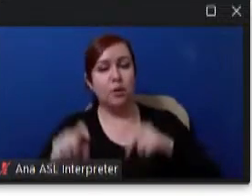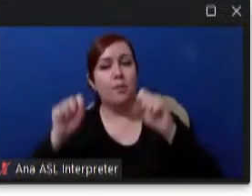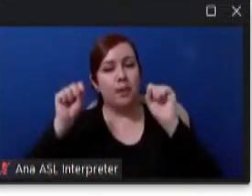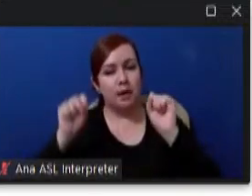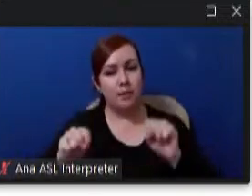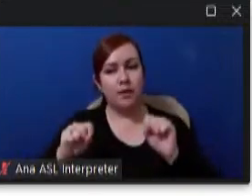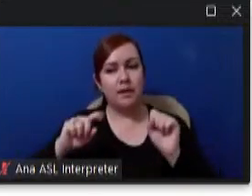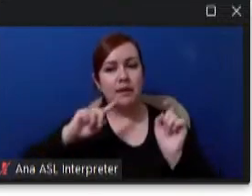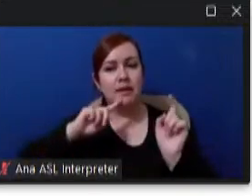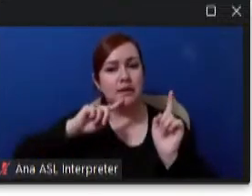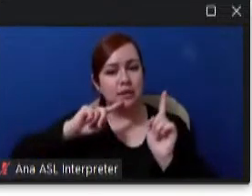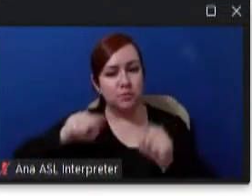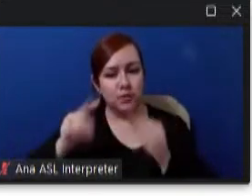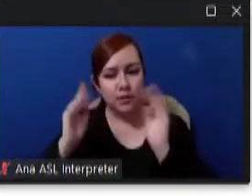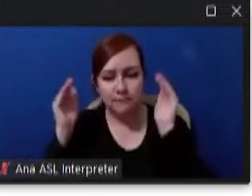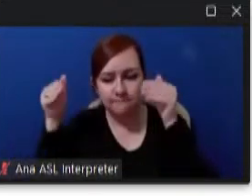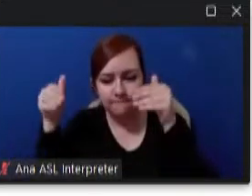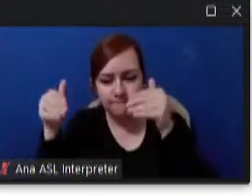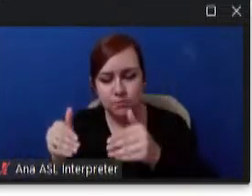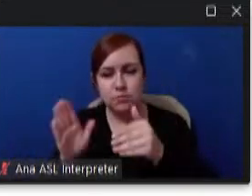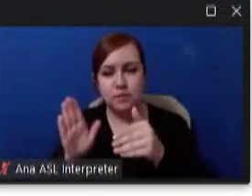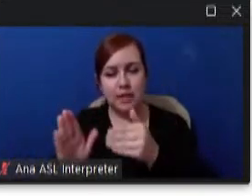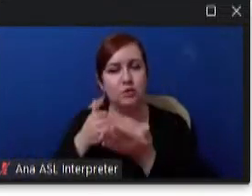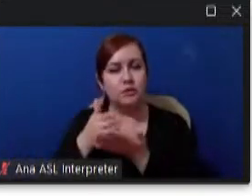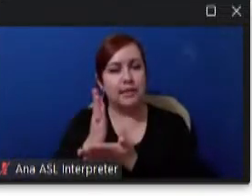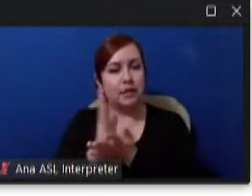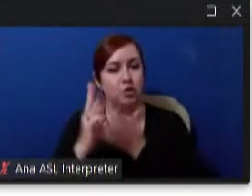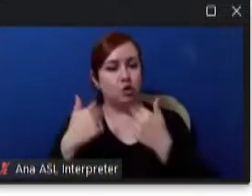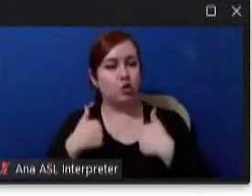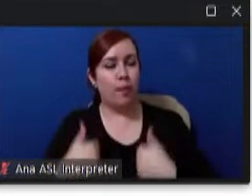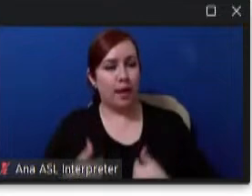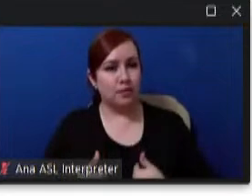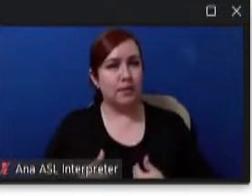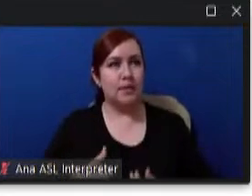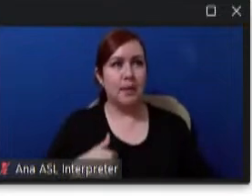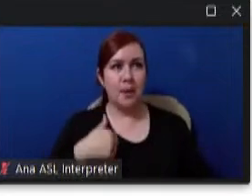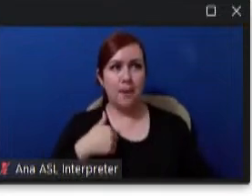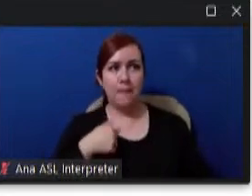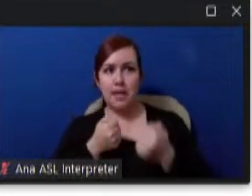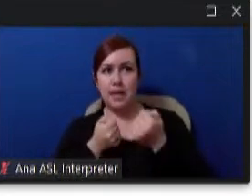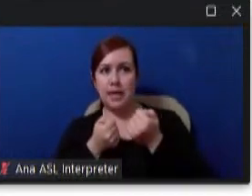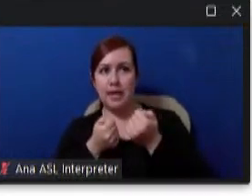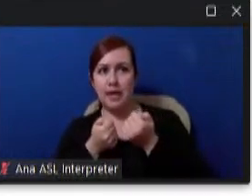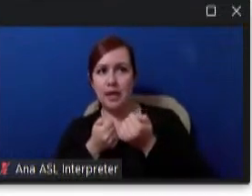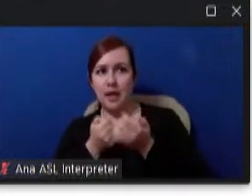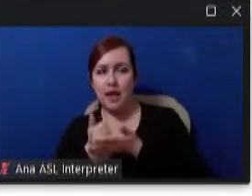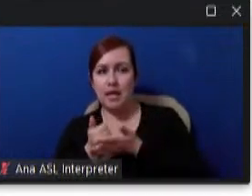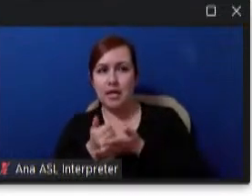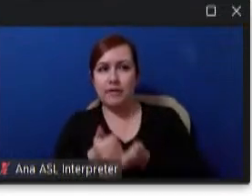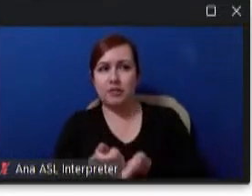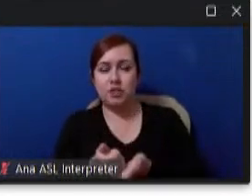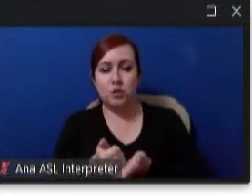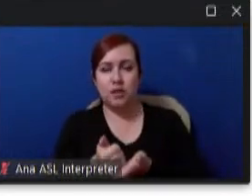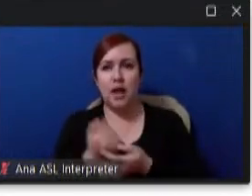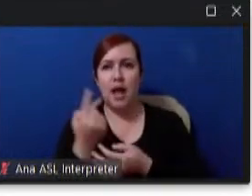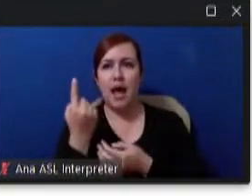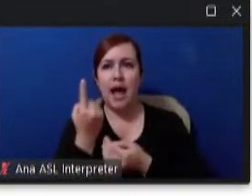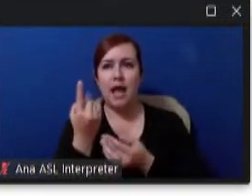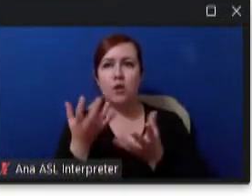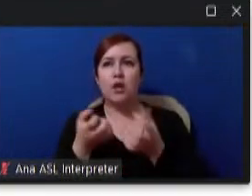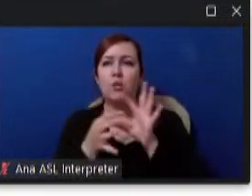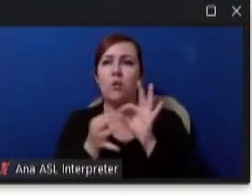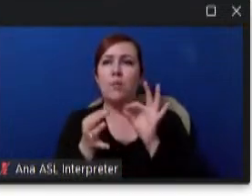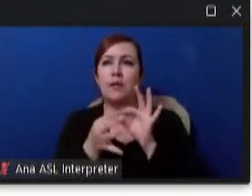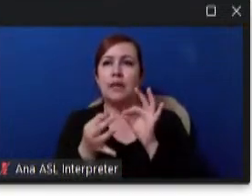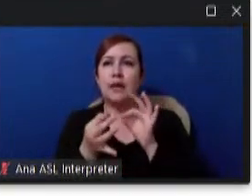are in course to provide these rights. So I'd like to focus on something